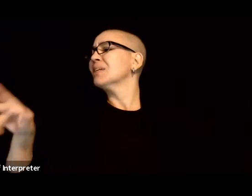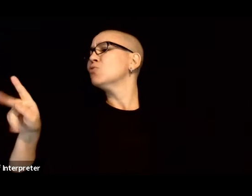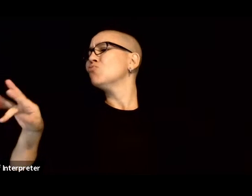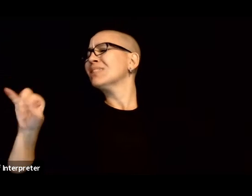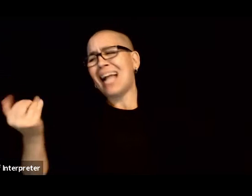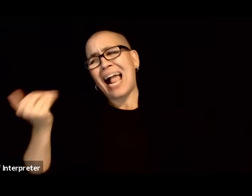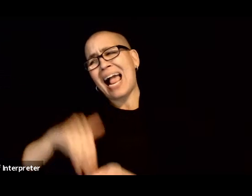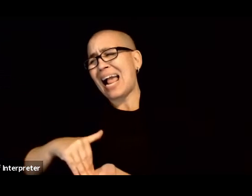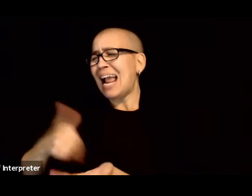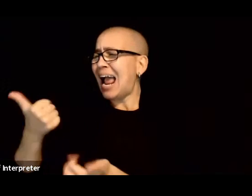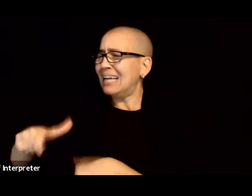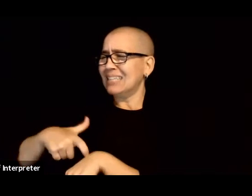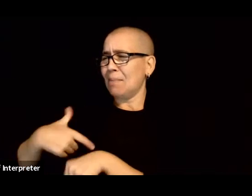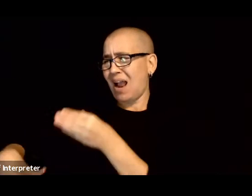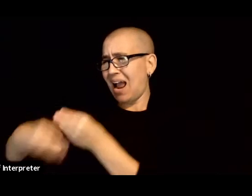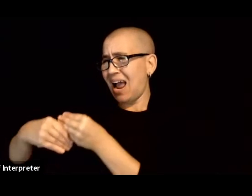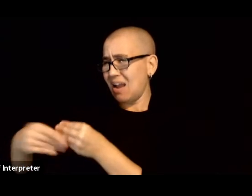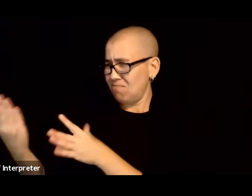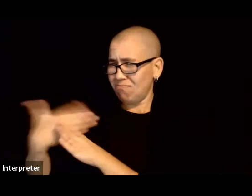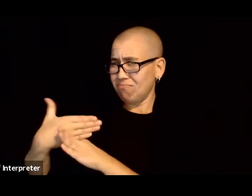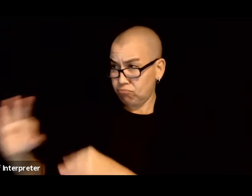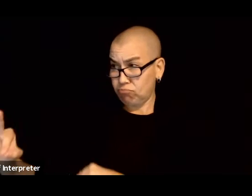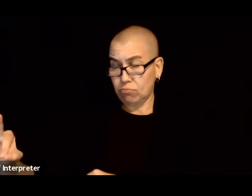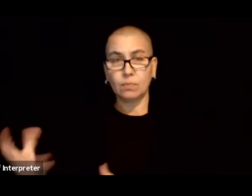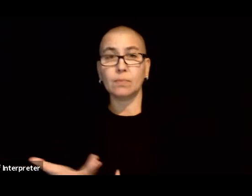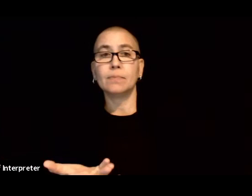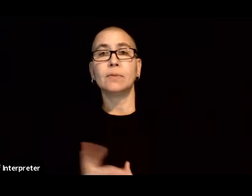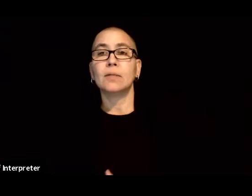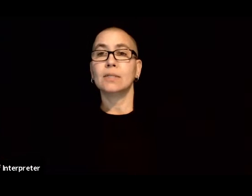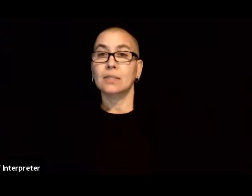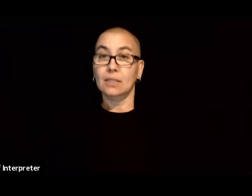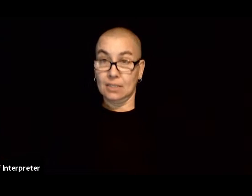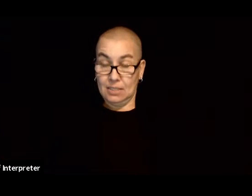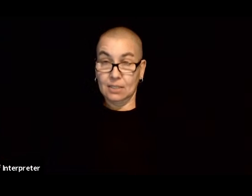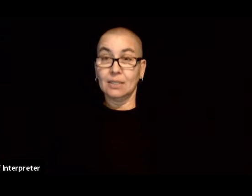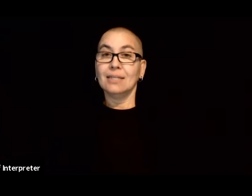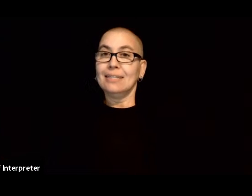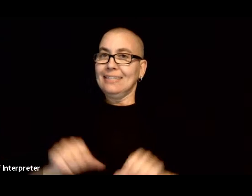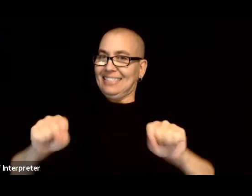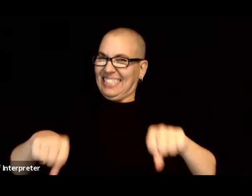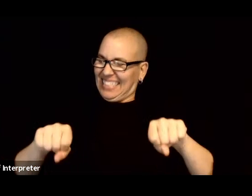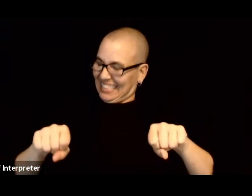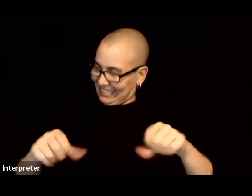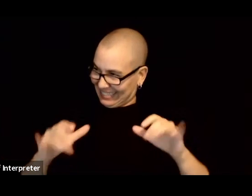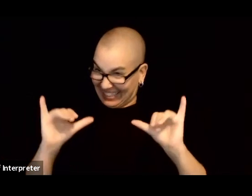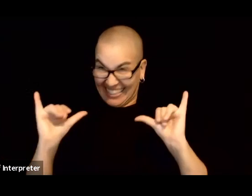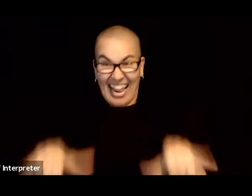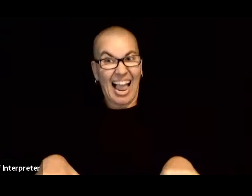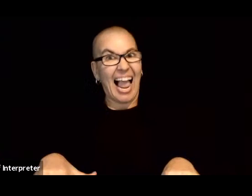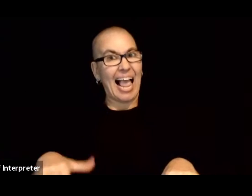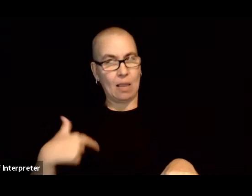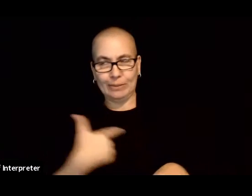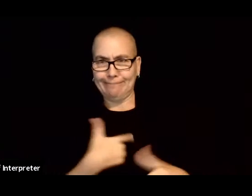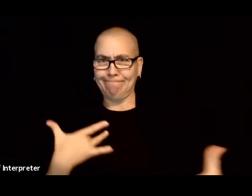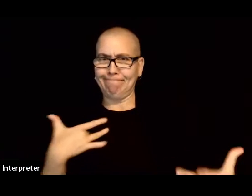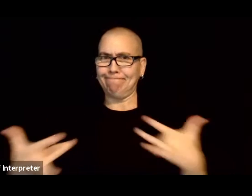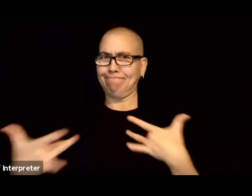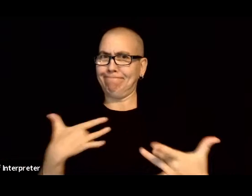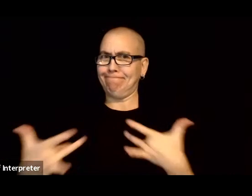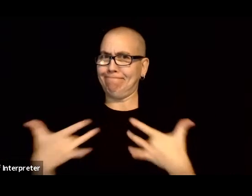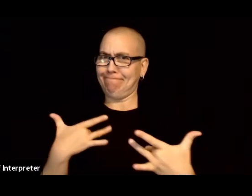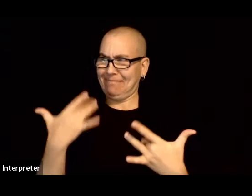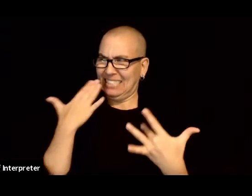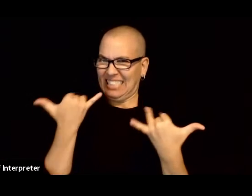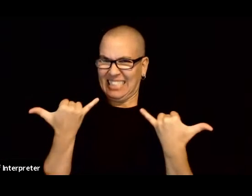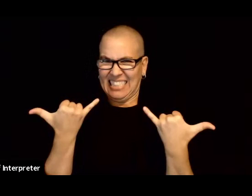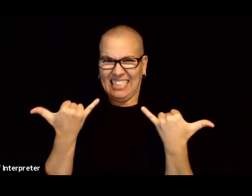been expressing such concern about our high level of case growth, really, throughout September and into October. That